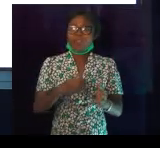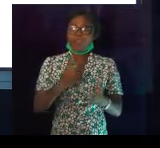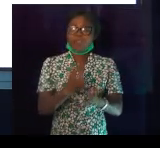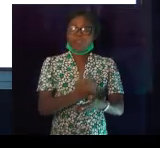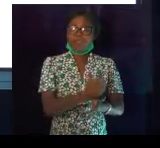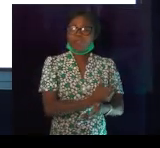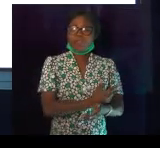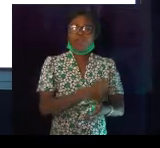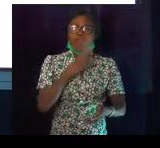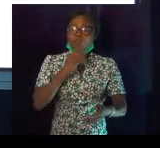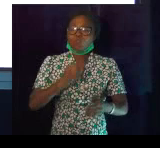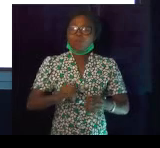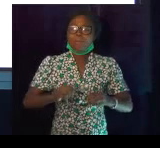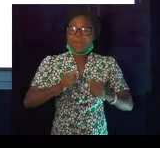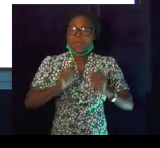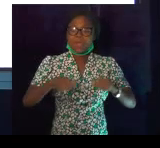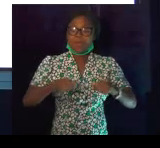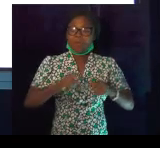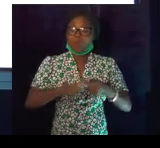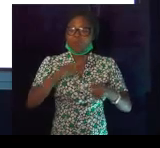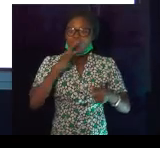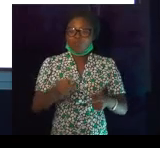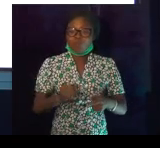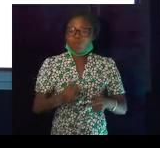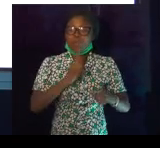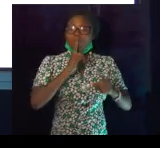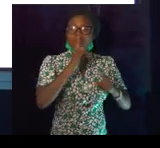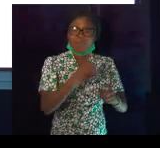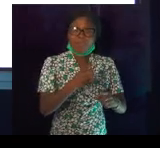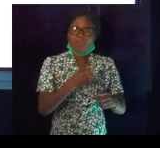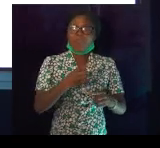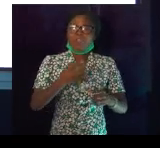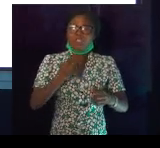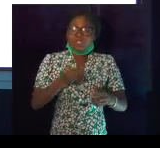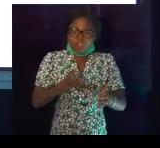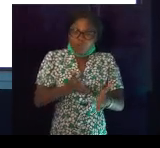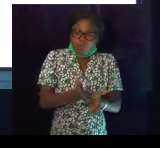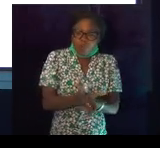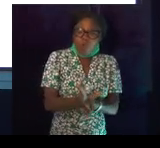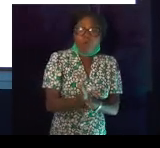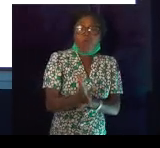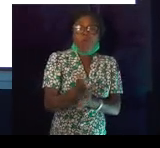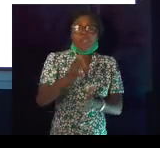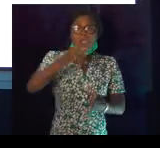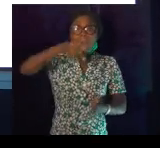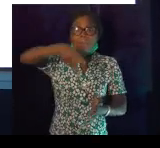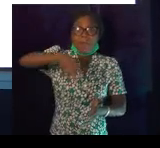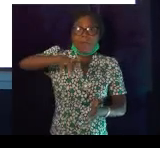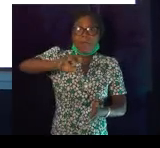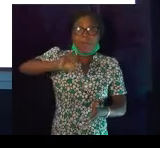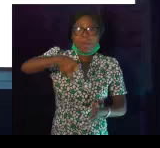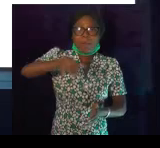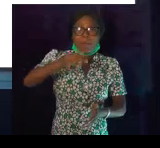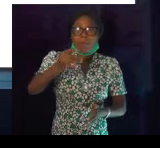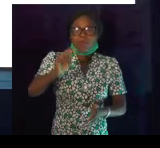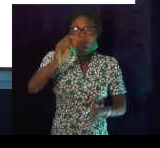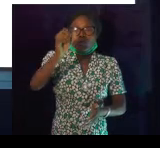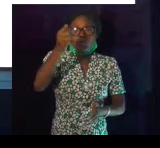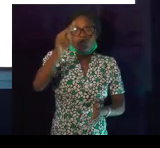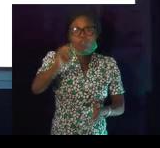to define preposition and identify prepositions